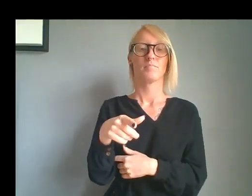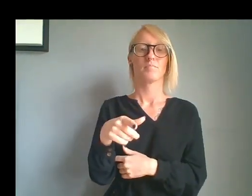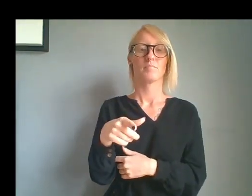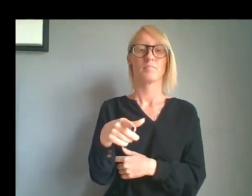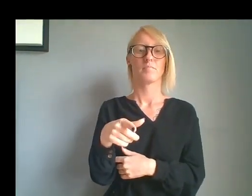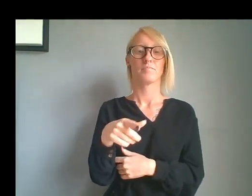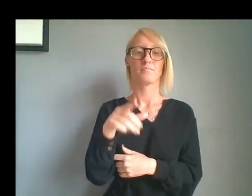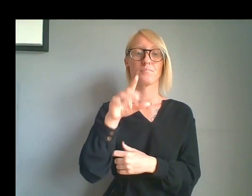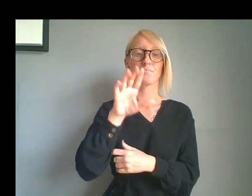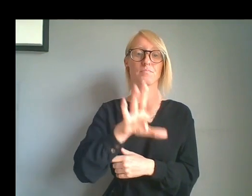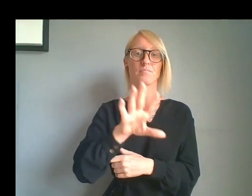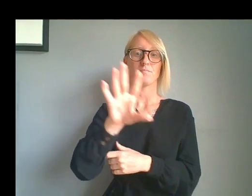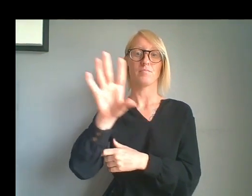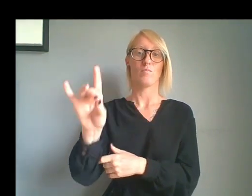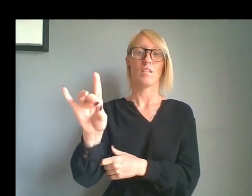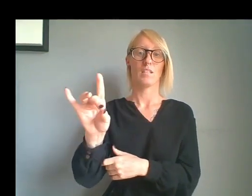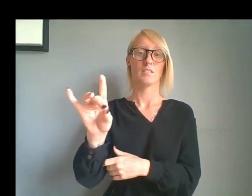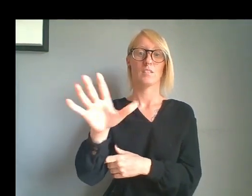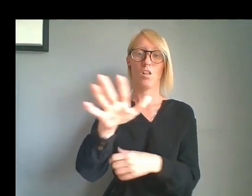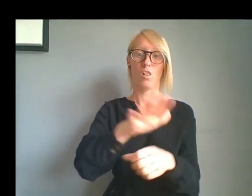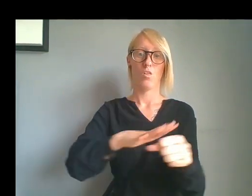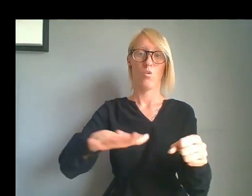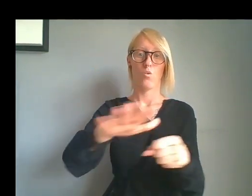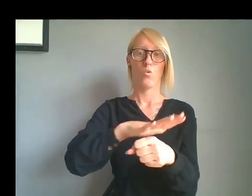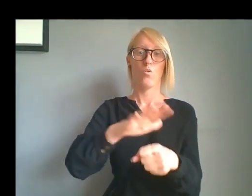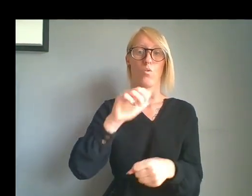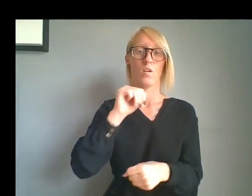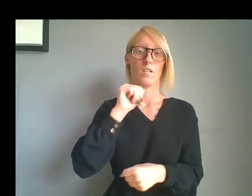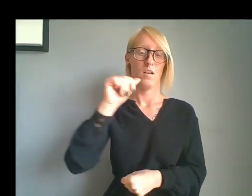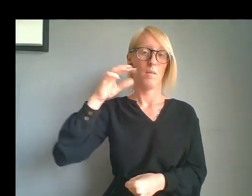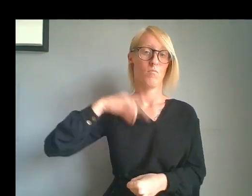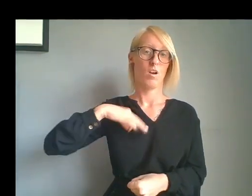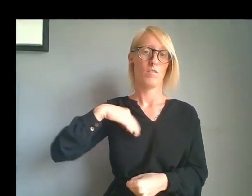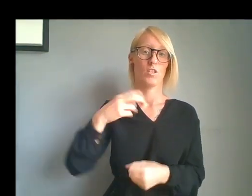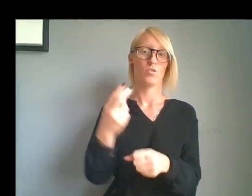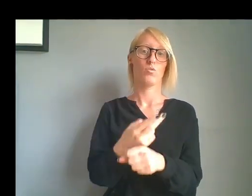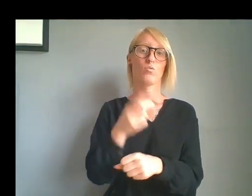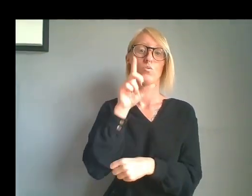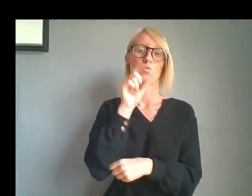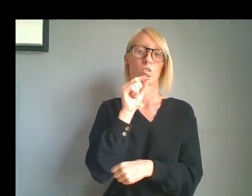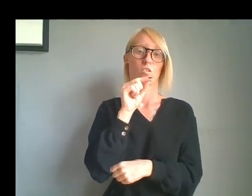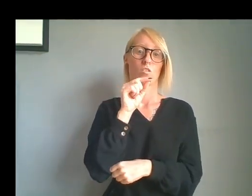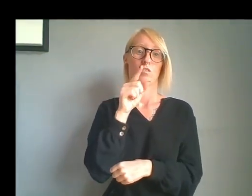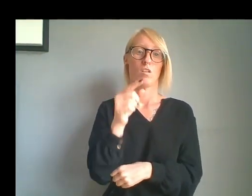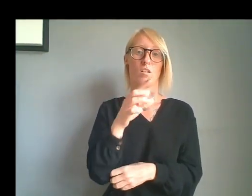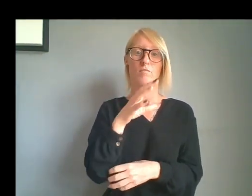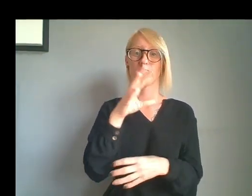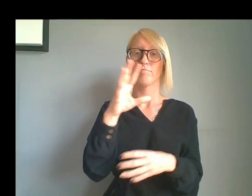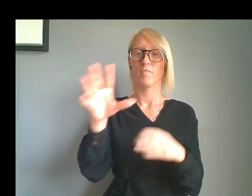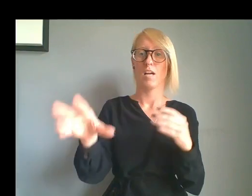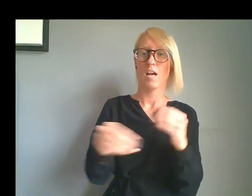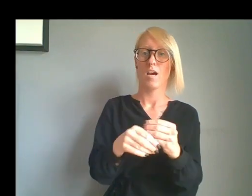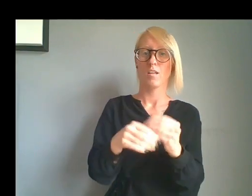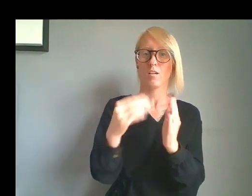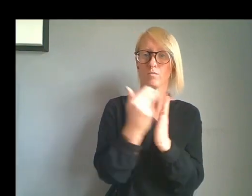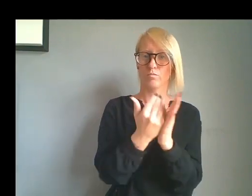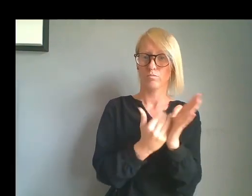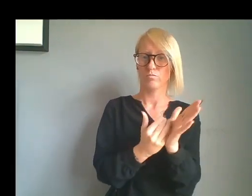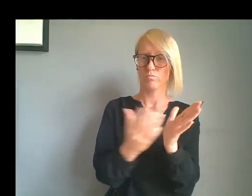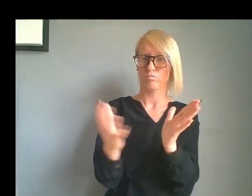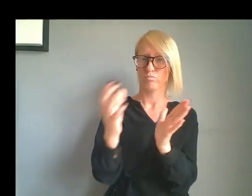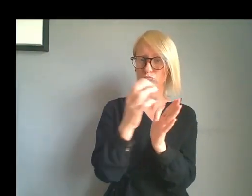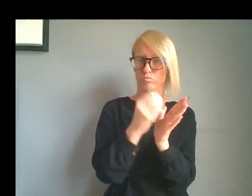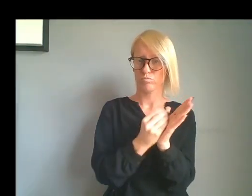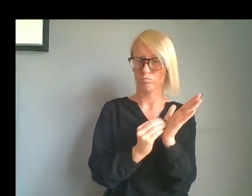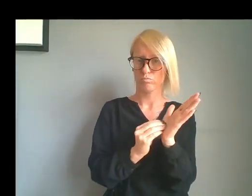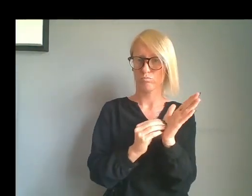found 58 local nonprofits who are on Twitter, and I just dumped them all in a list. So if I want an easy way to just